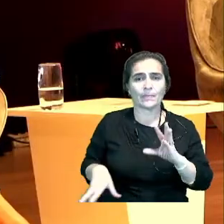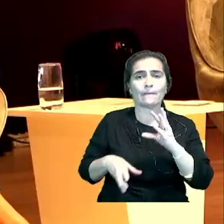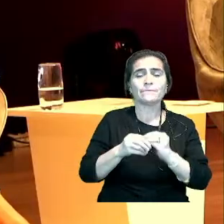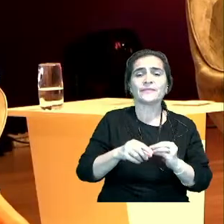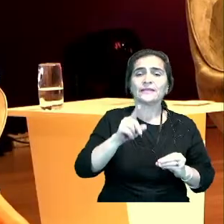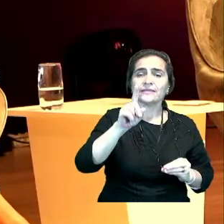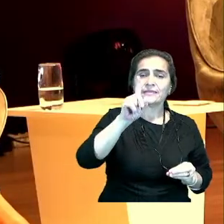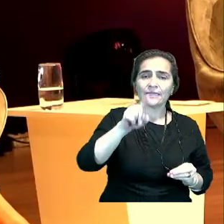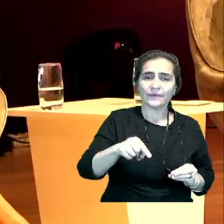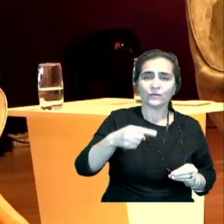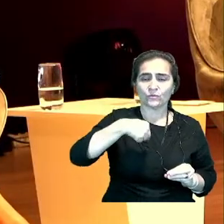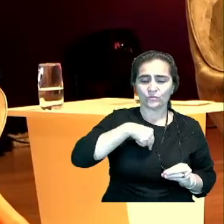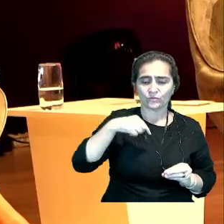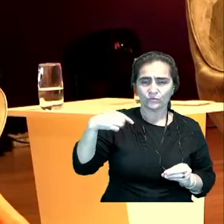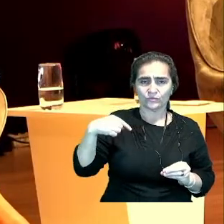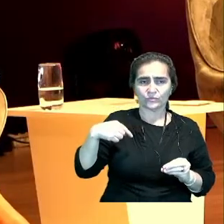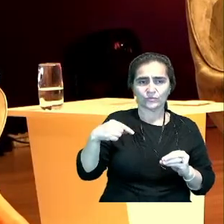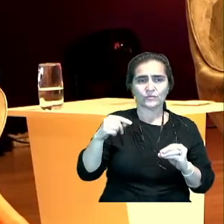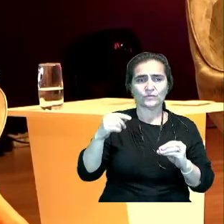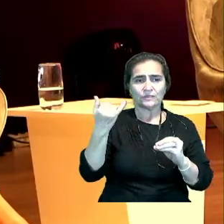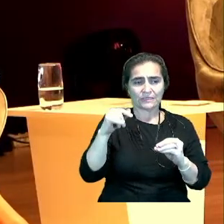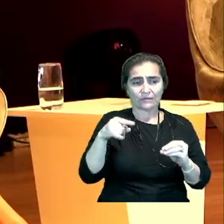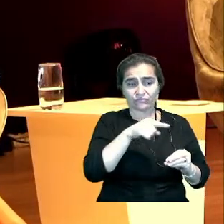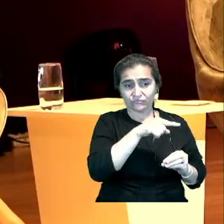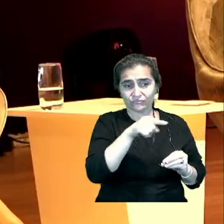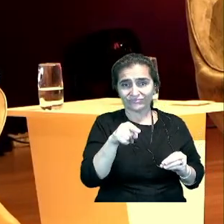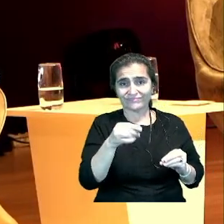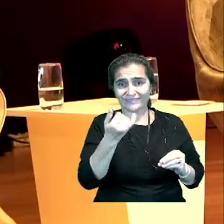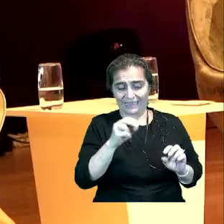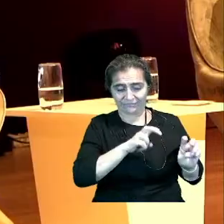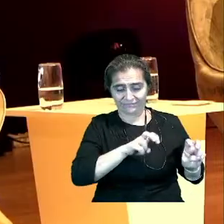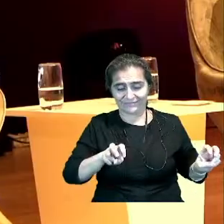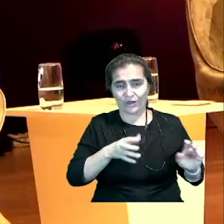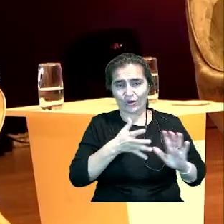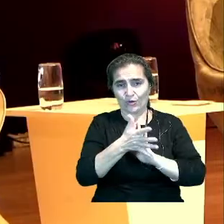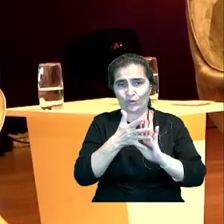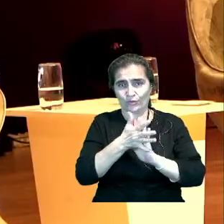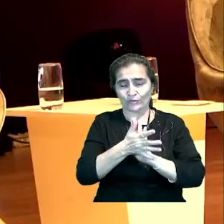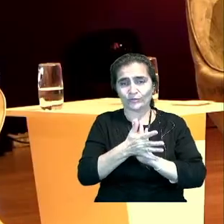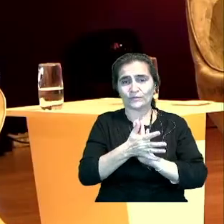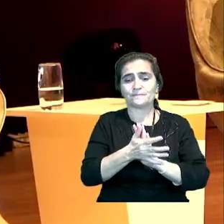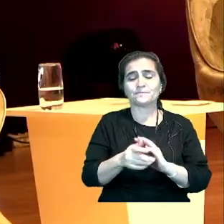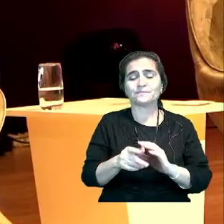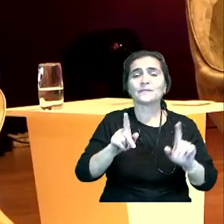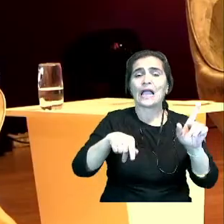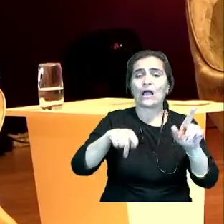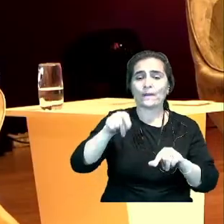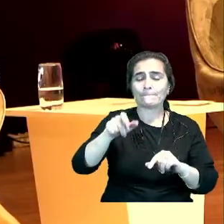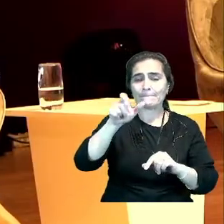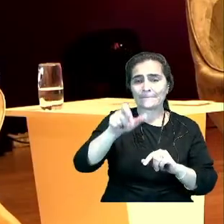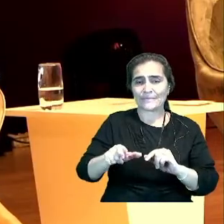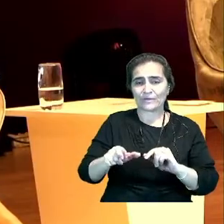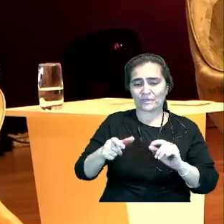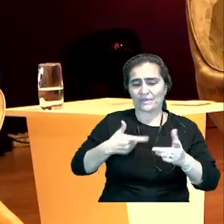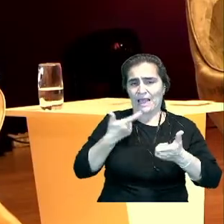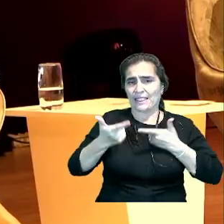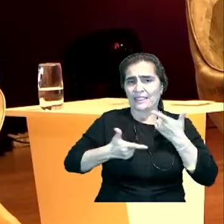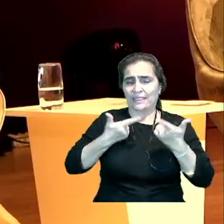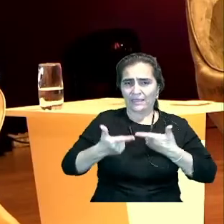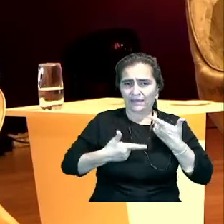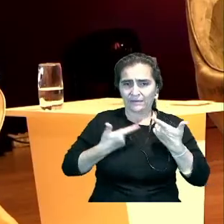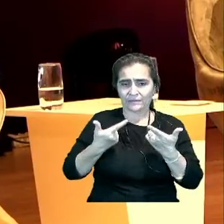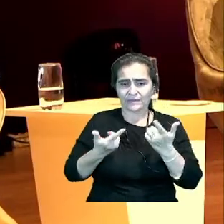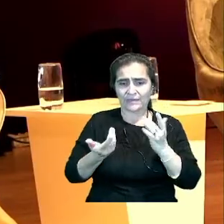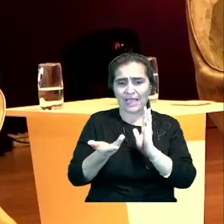activities that are included in this survey. We have also understood that the scholarity level